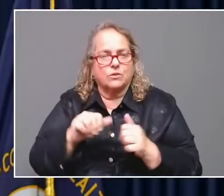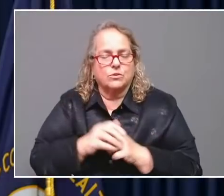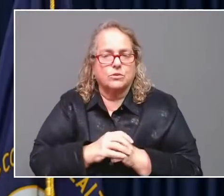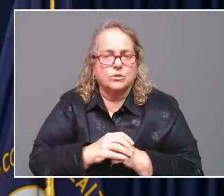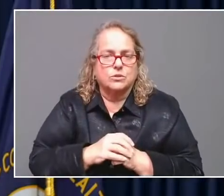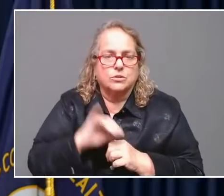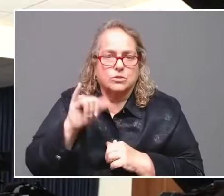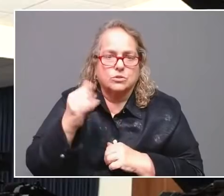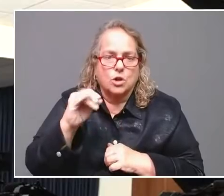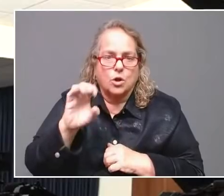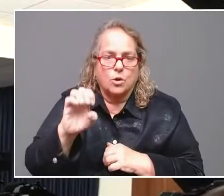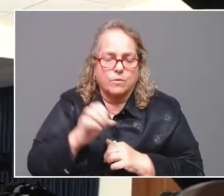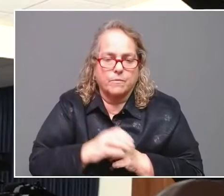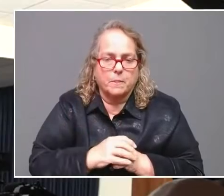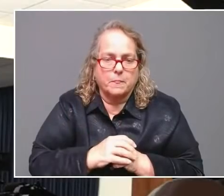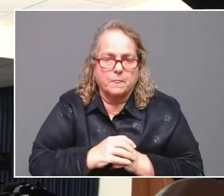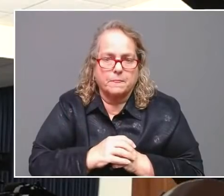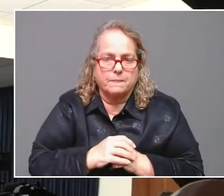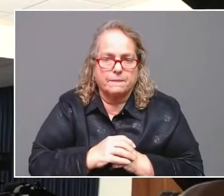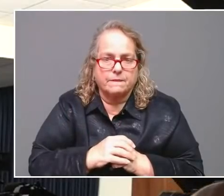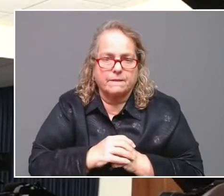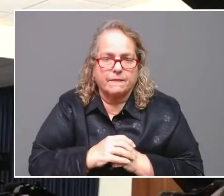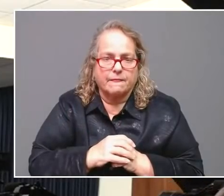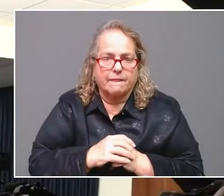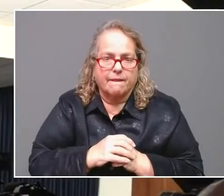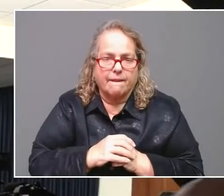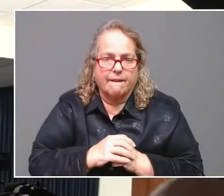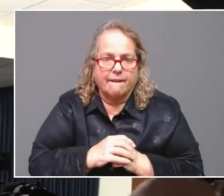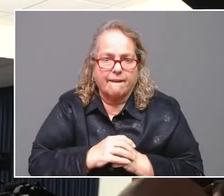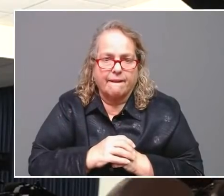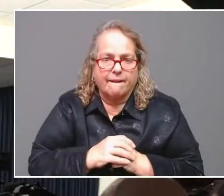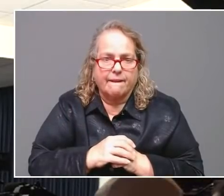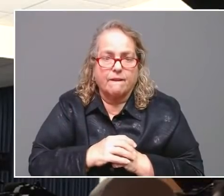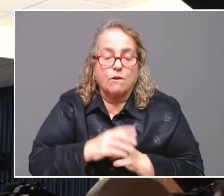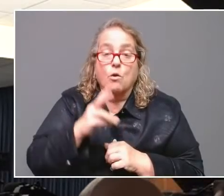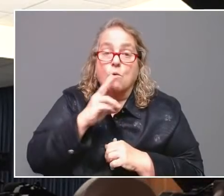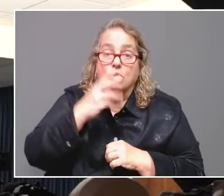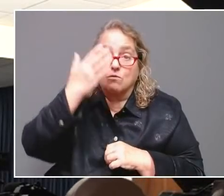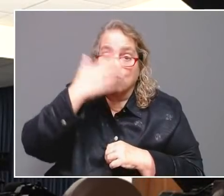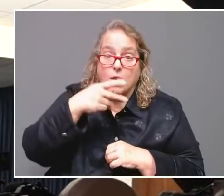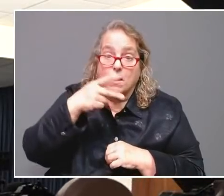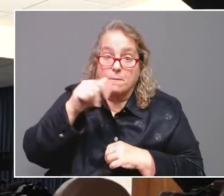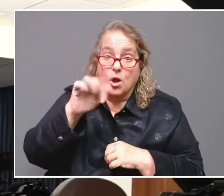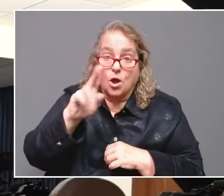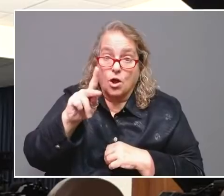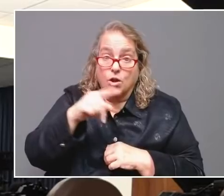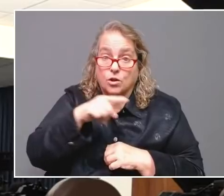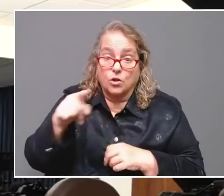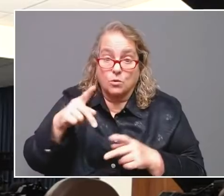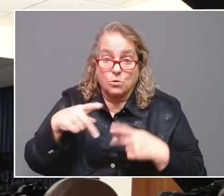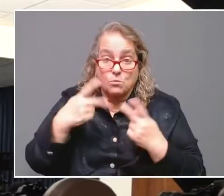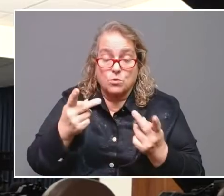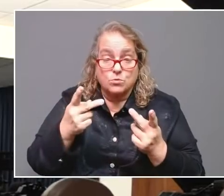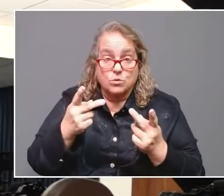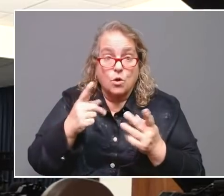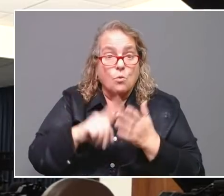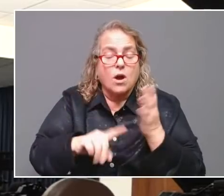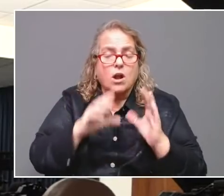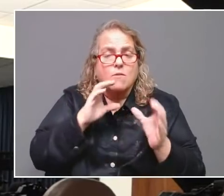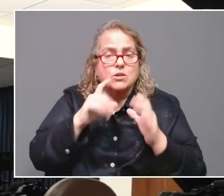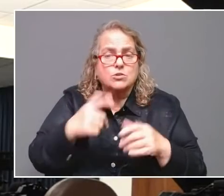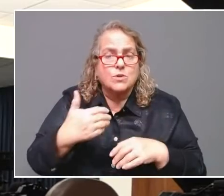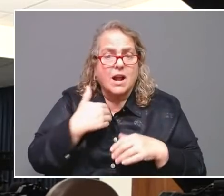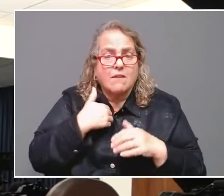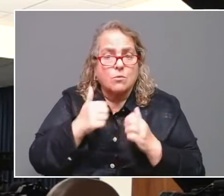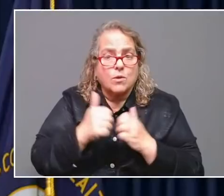question that isn't COVID related, but the $10 million for Waterfront Park specifically, Yep. the budget proposal. What conversations have you had with Republican